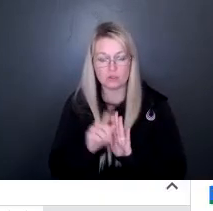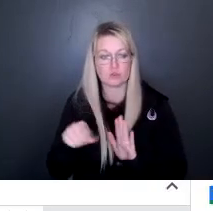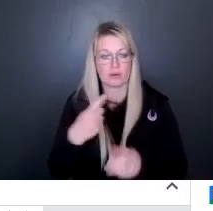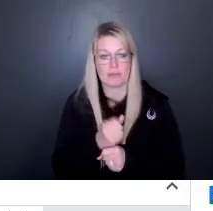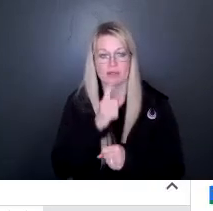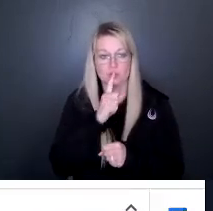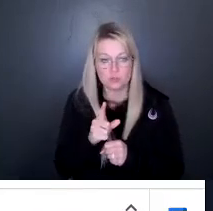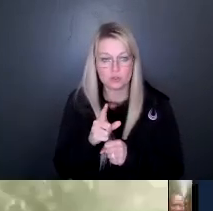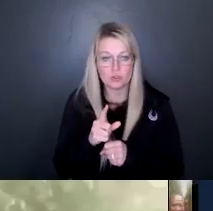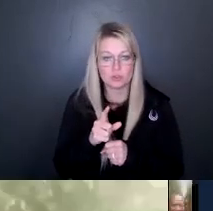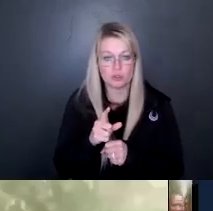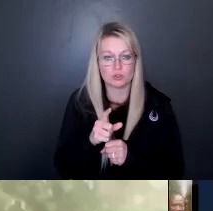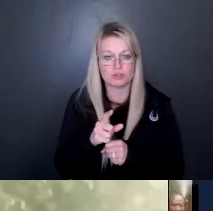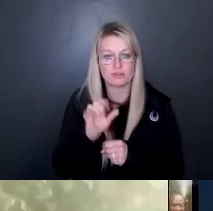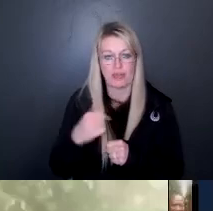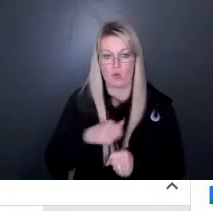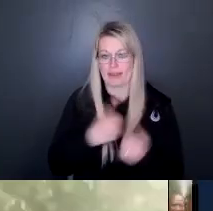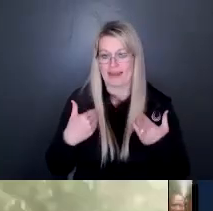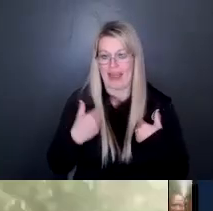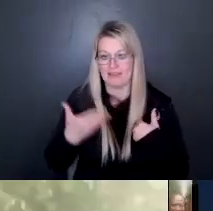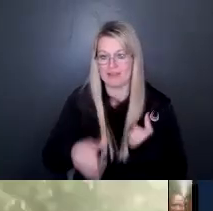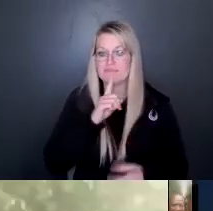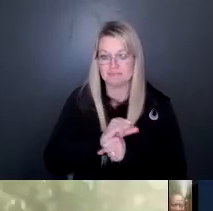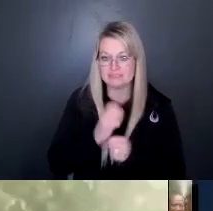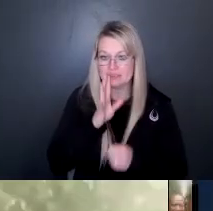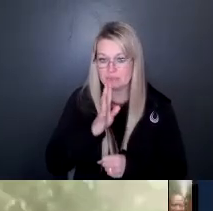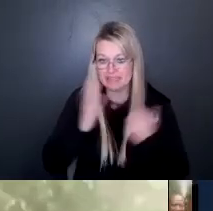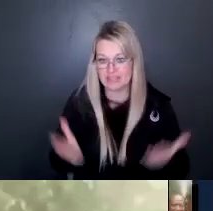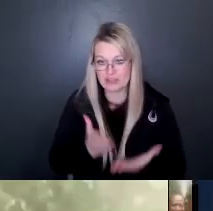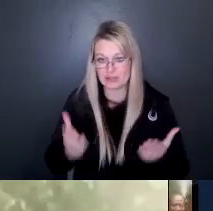that we can have him speaking here.